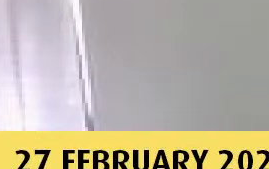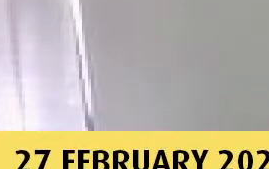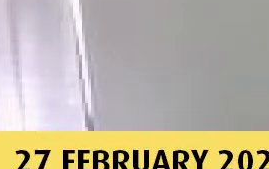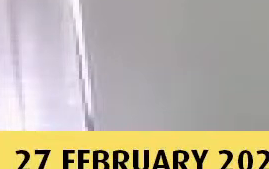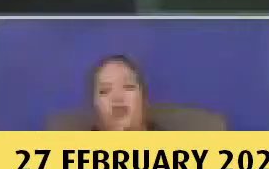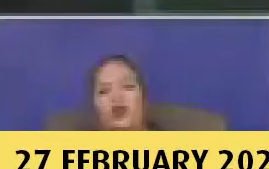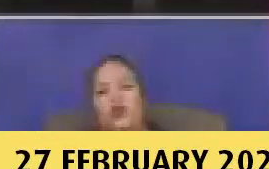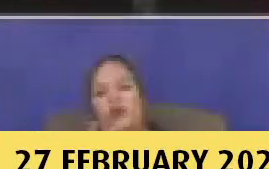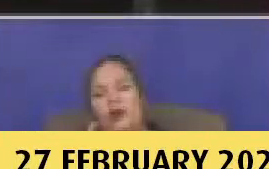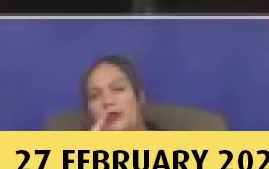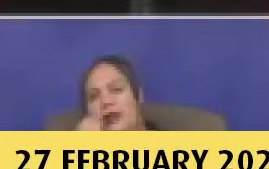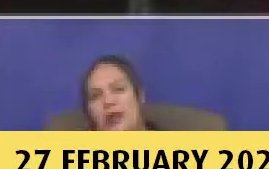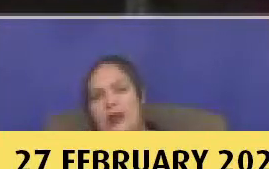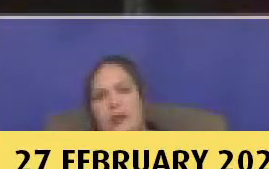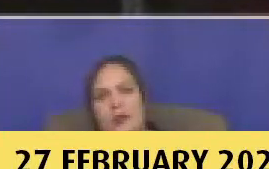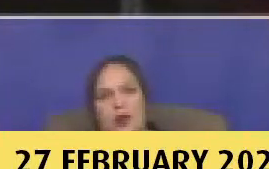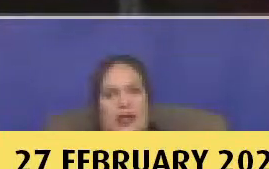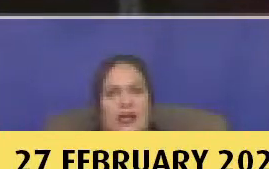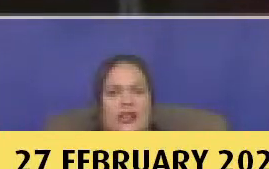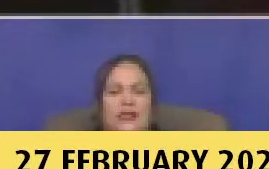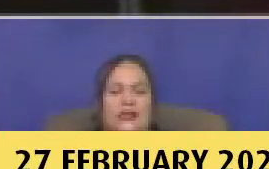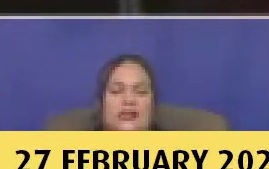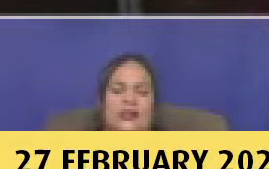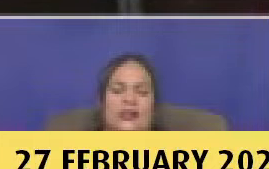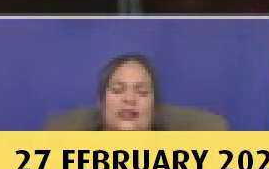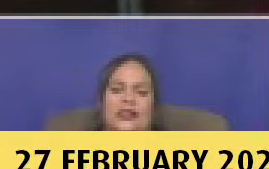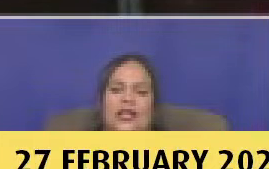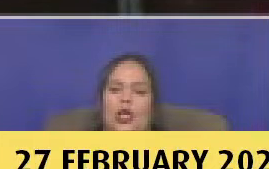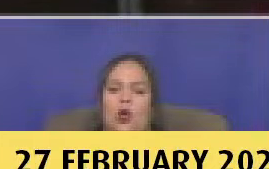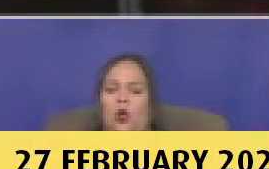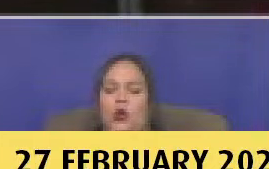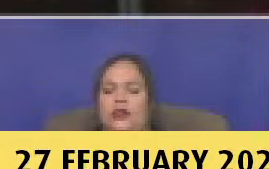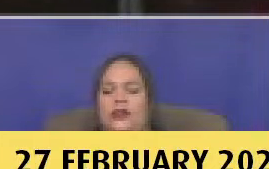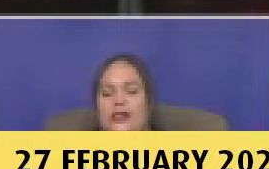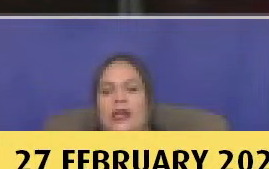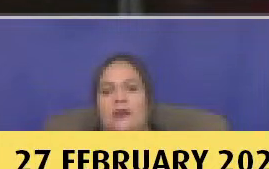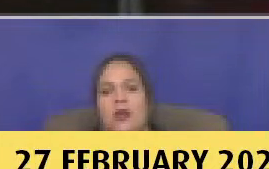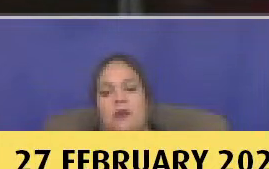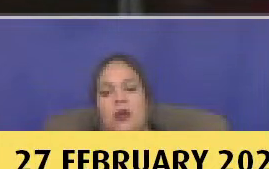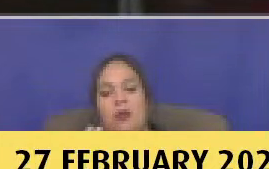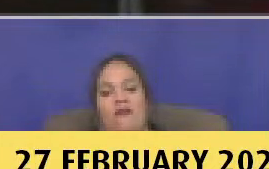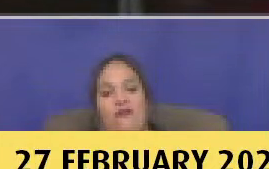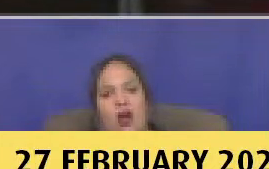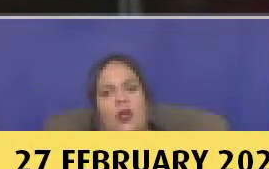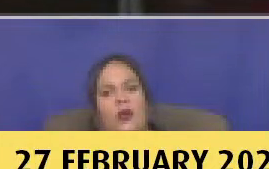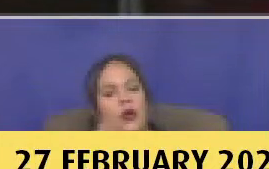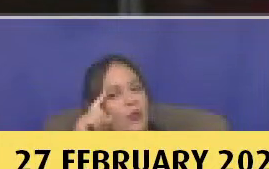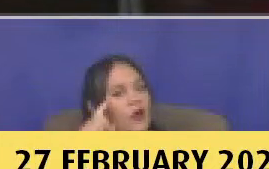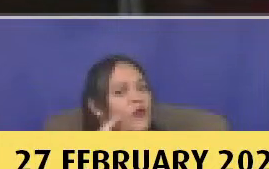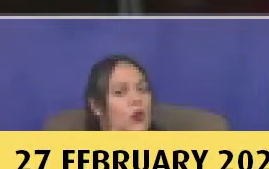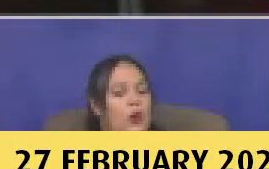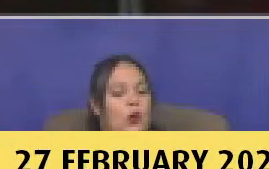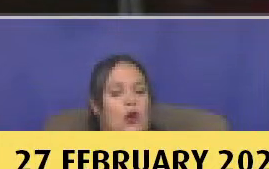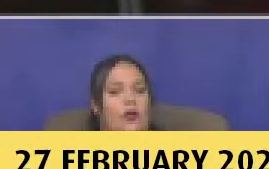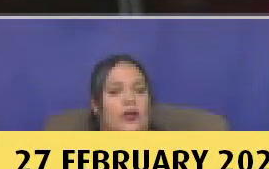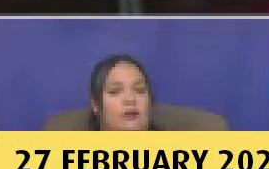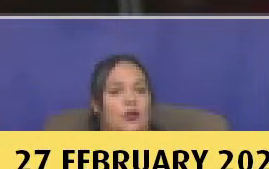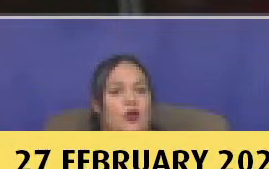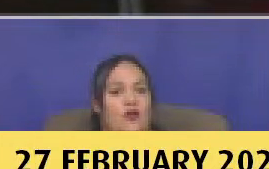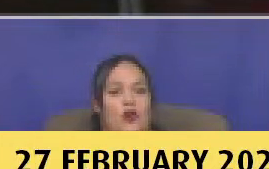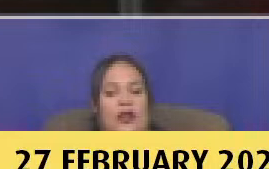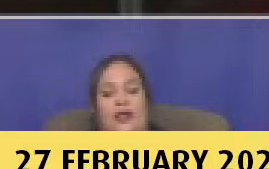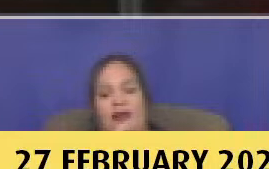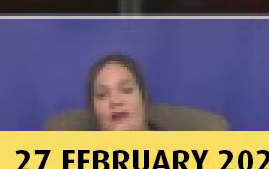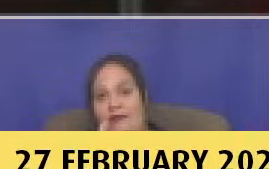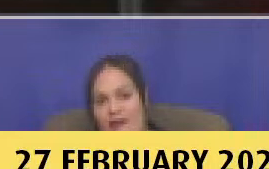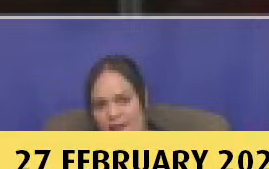thank you very much. My name is Sihle Lonzi, Member of Parliament and the Portfolio Committee deployed by the Economic